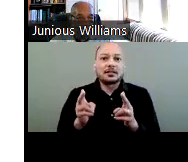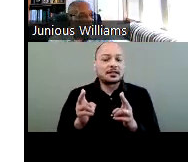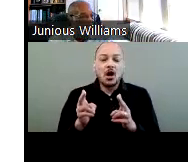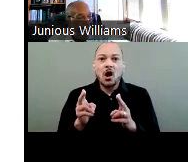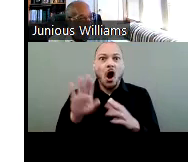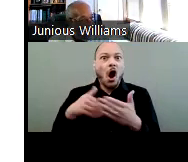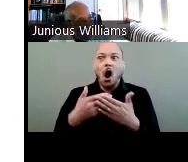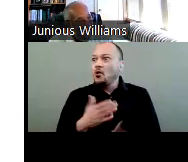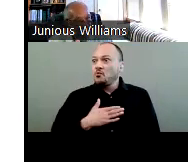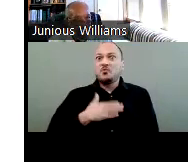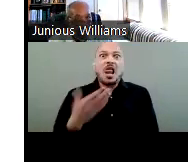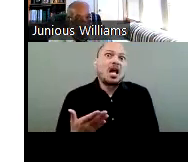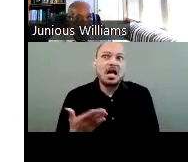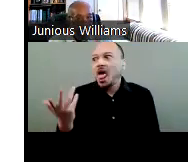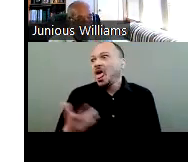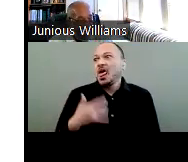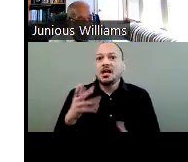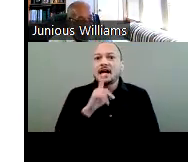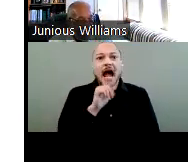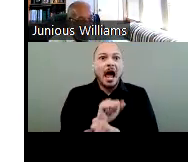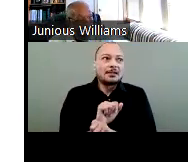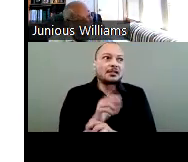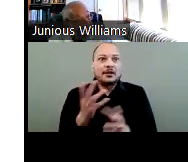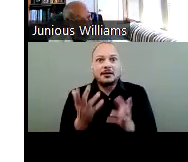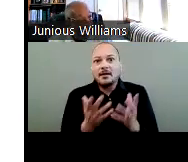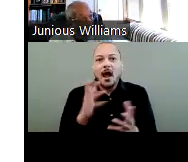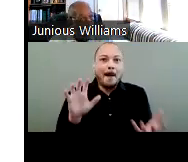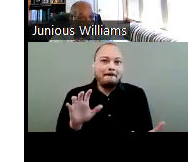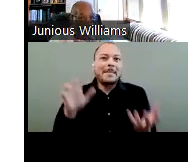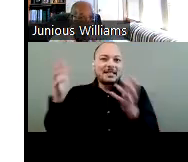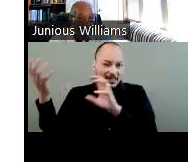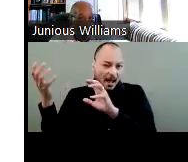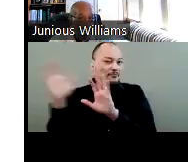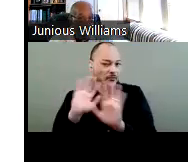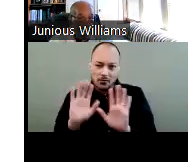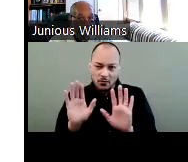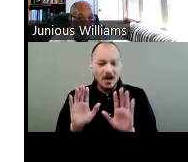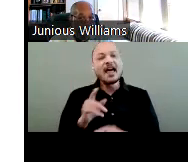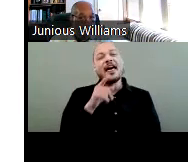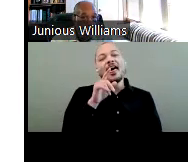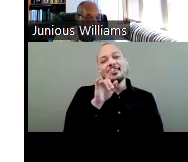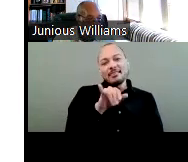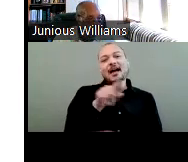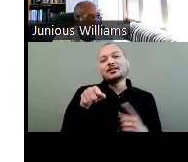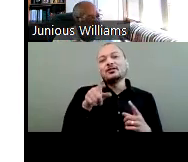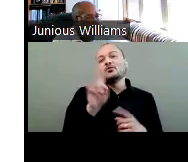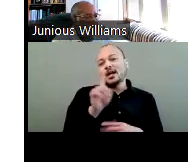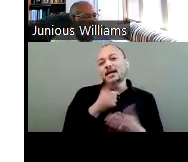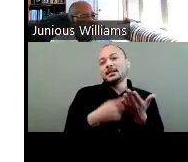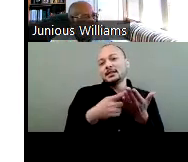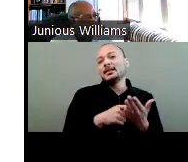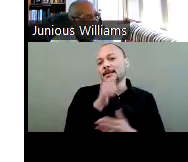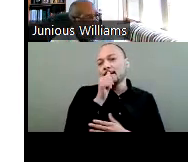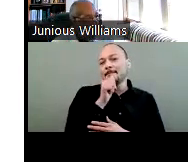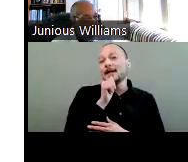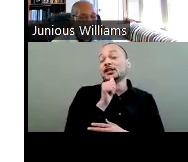all willy-nilly and actually mess things up. So that's where he gets the patient urgency. But he's also